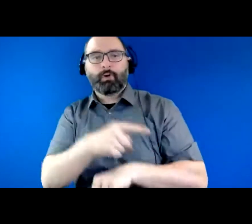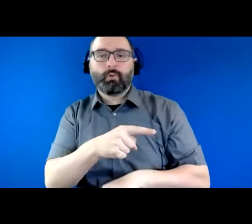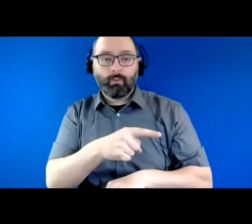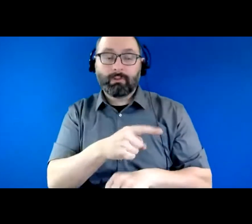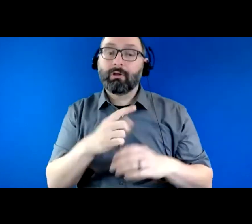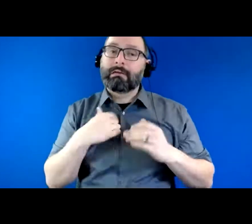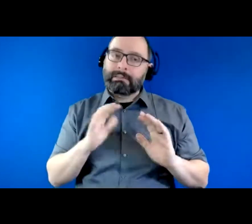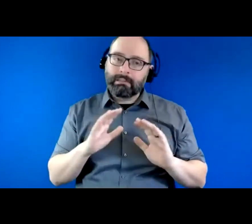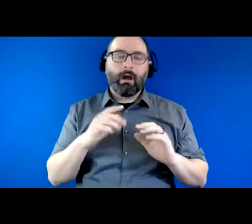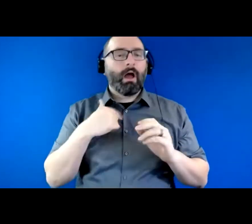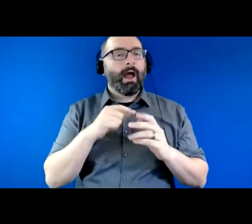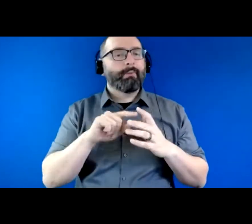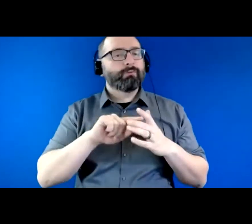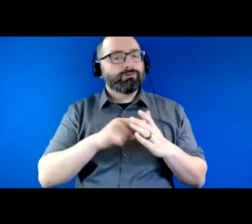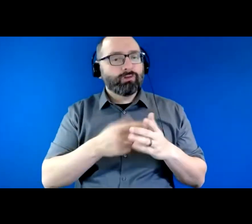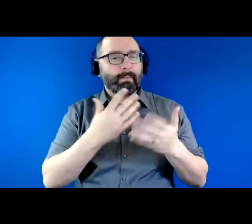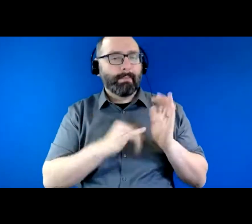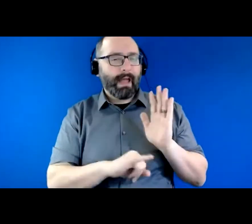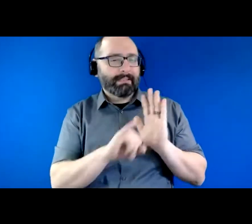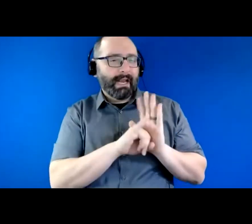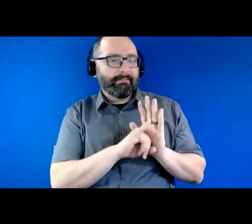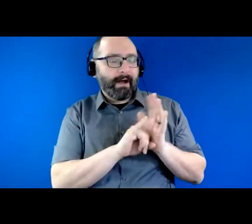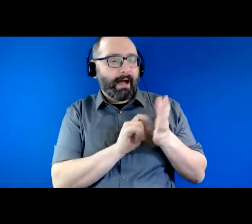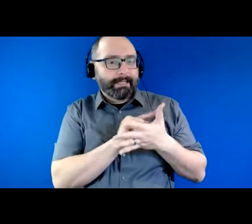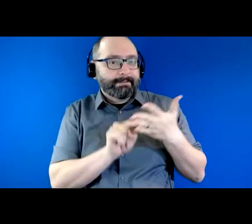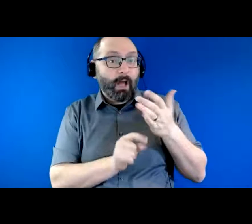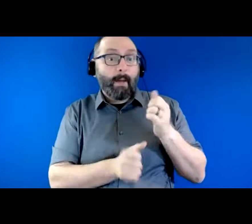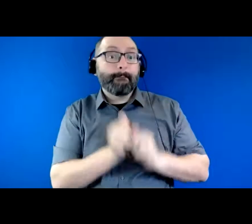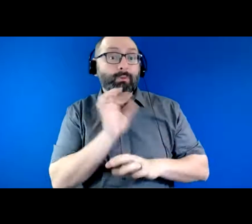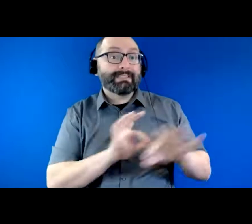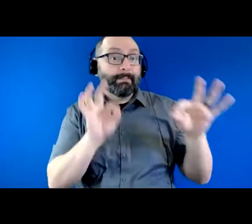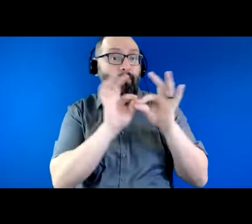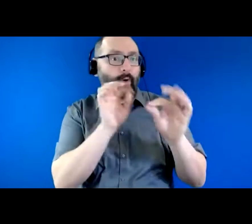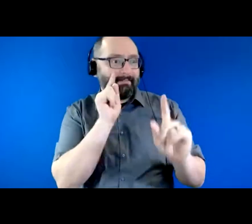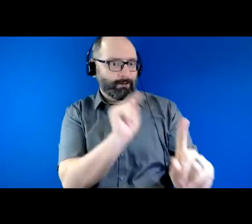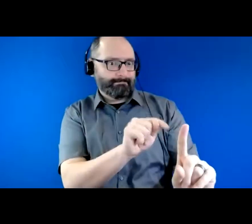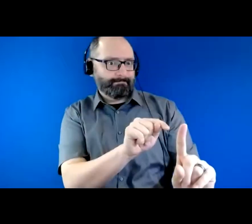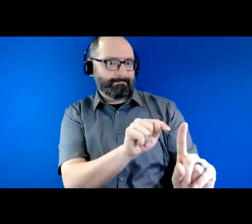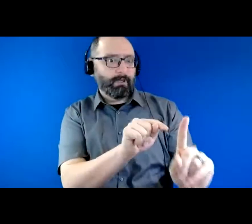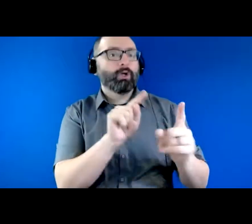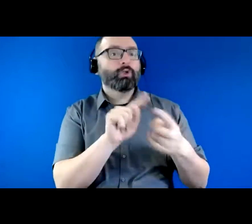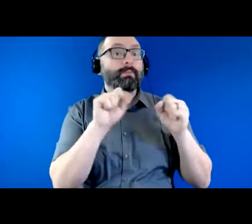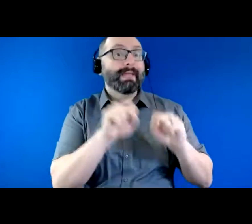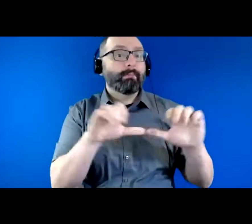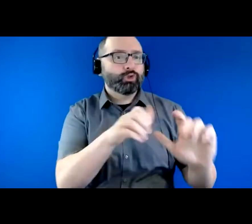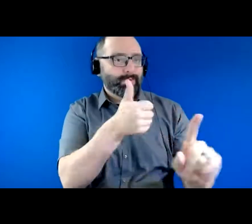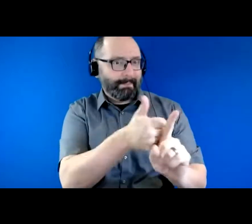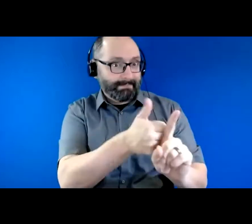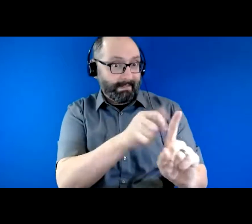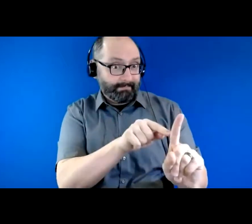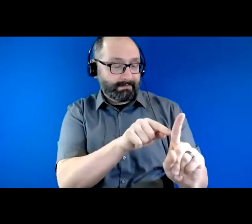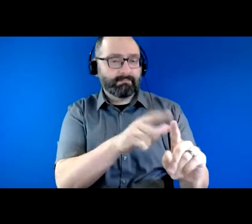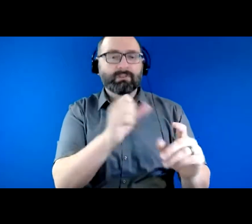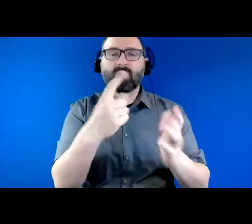start with maybe identifying the things that are most important for the person, the loved one, to be able to do on their own. So let's